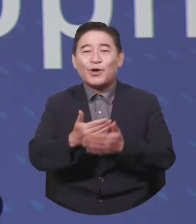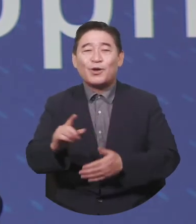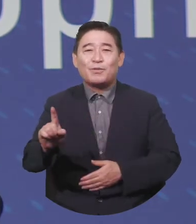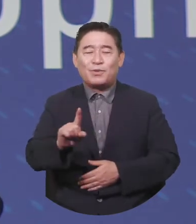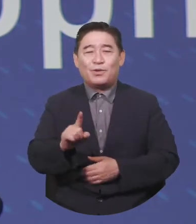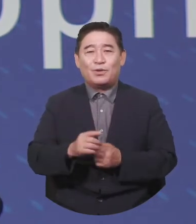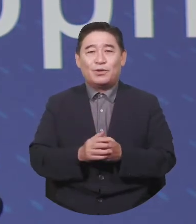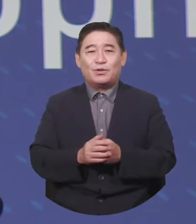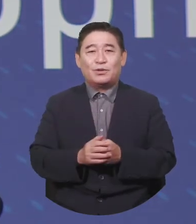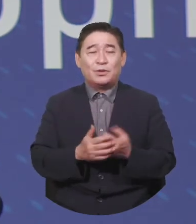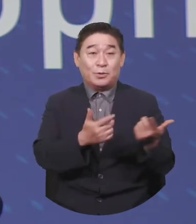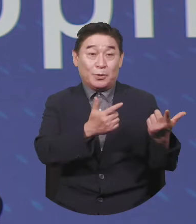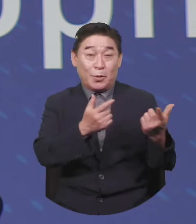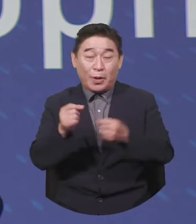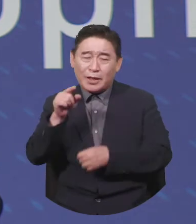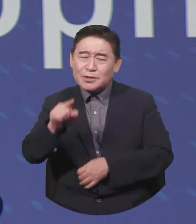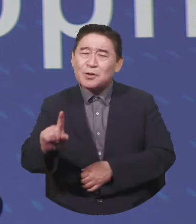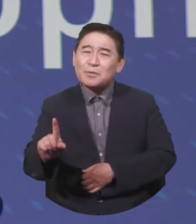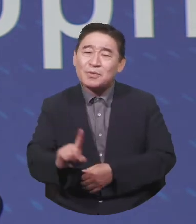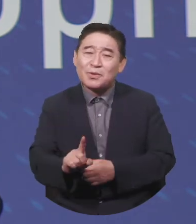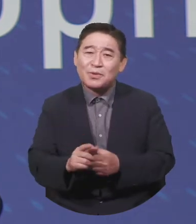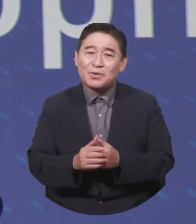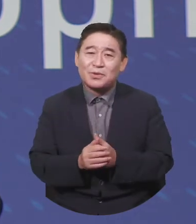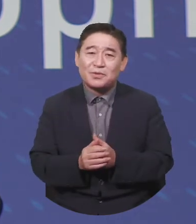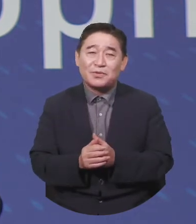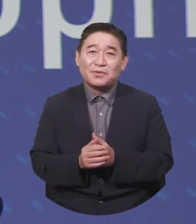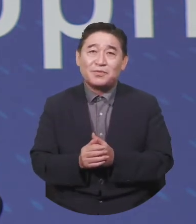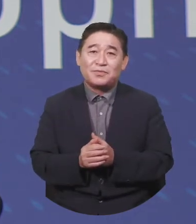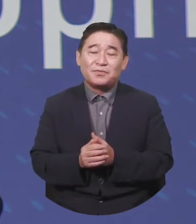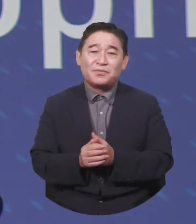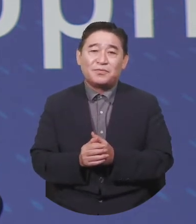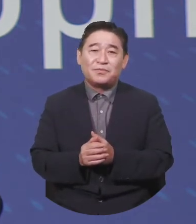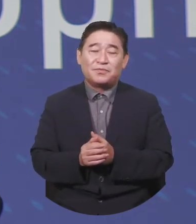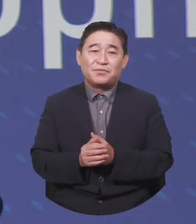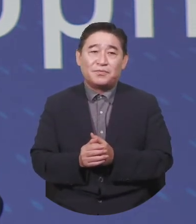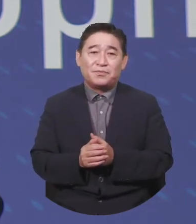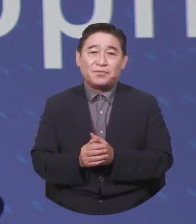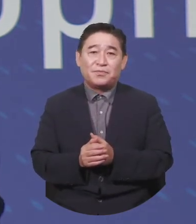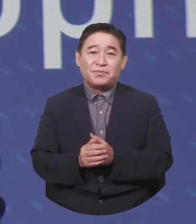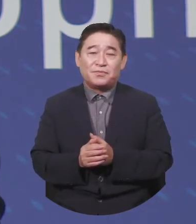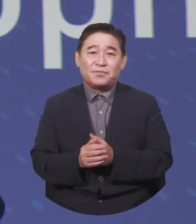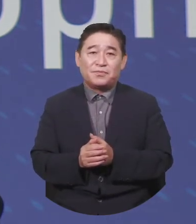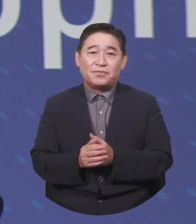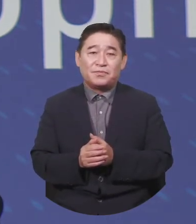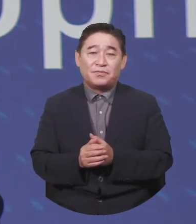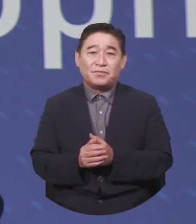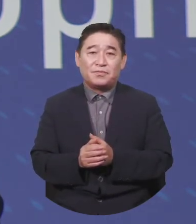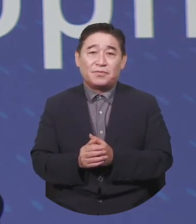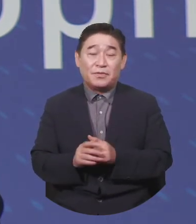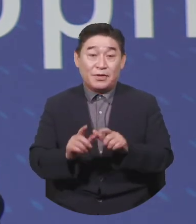at some ongoing discussions, I would think we need to find out.